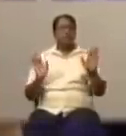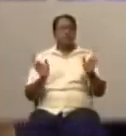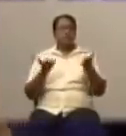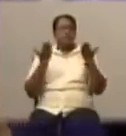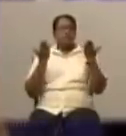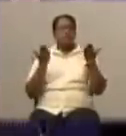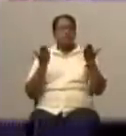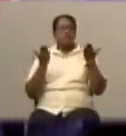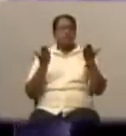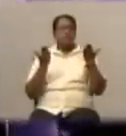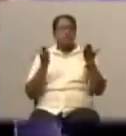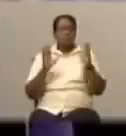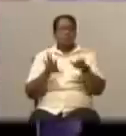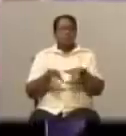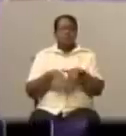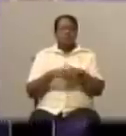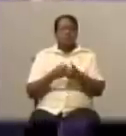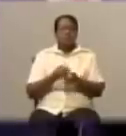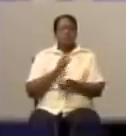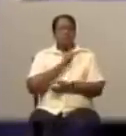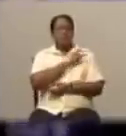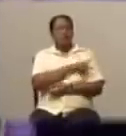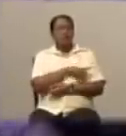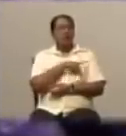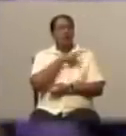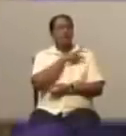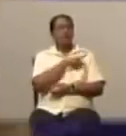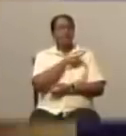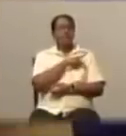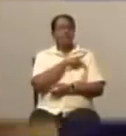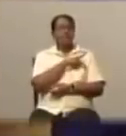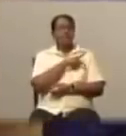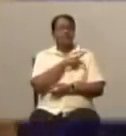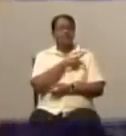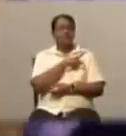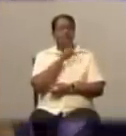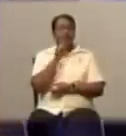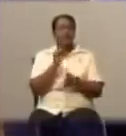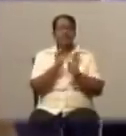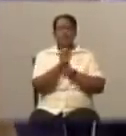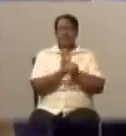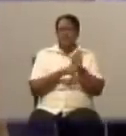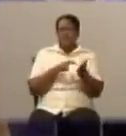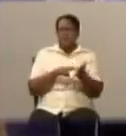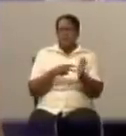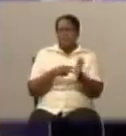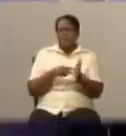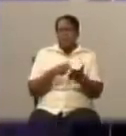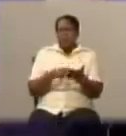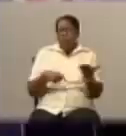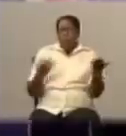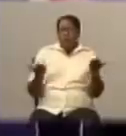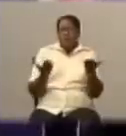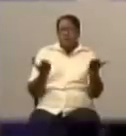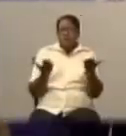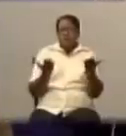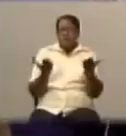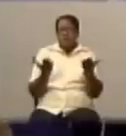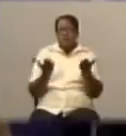leading personality of the Advent season. Now, there are three